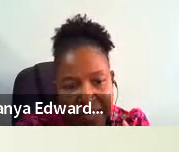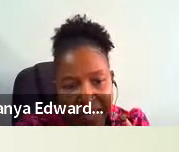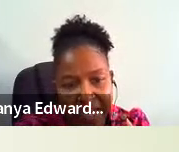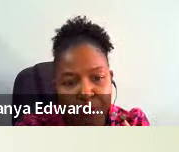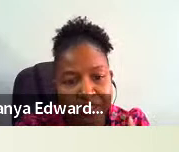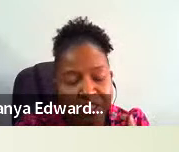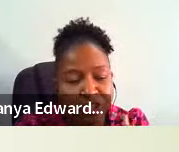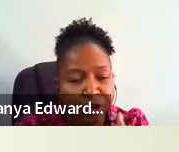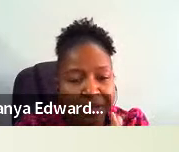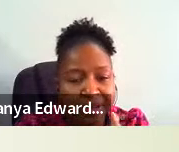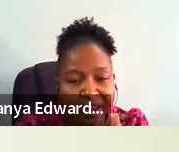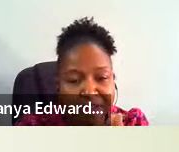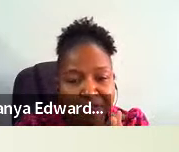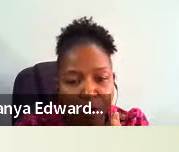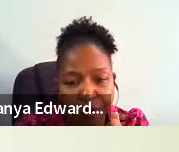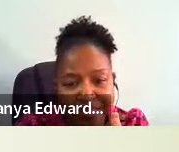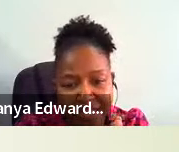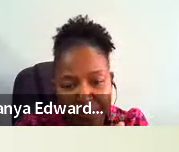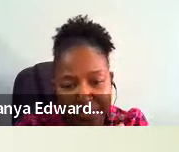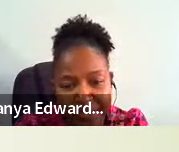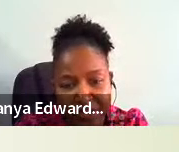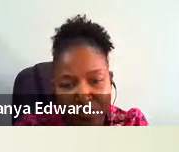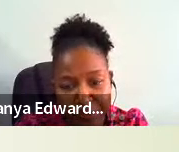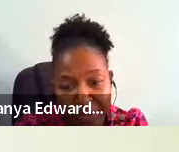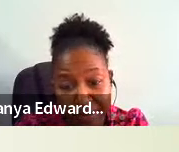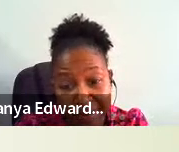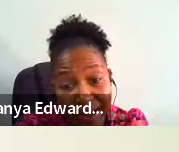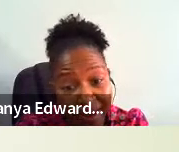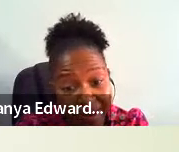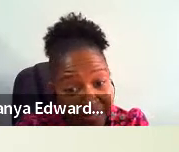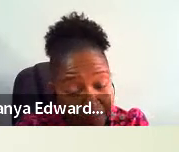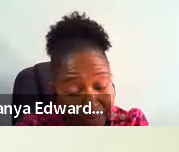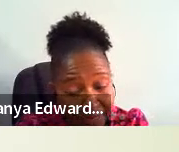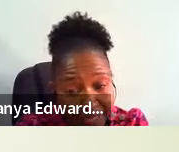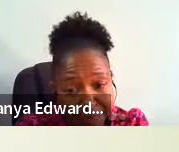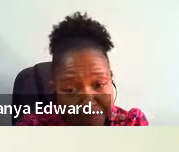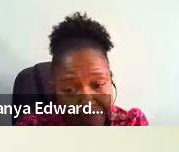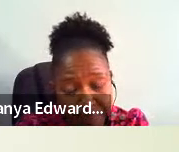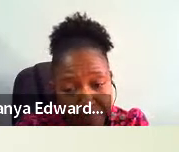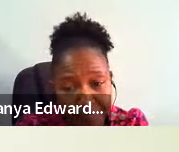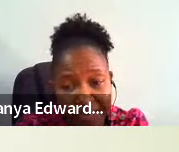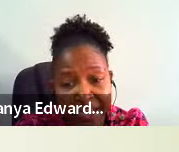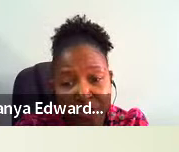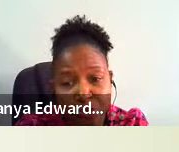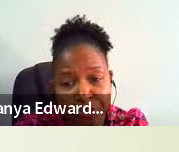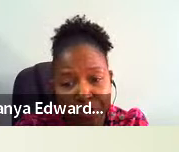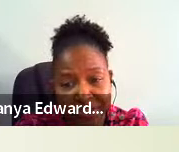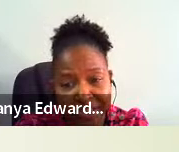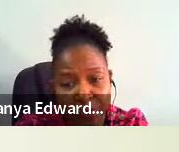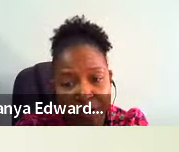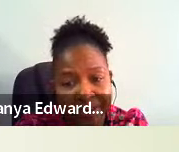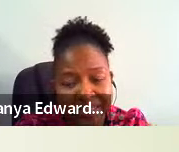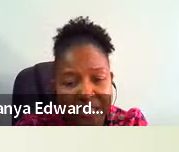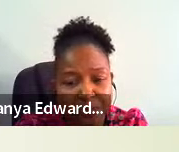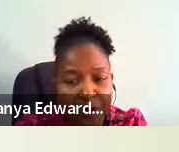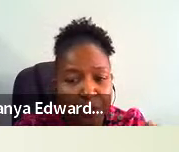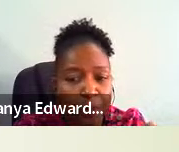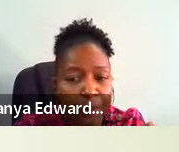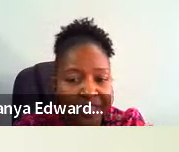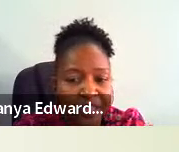disabilities. It was determined that 4.6% of Jamaicans had a disability, and in